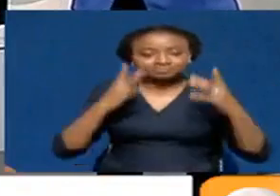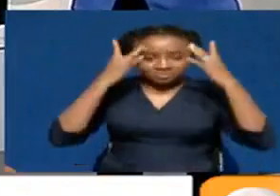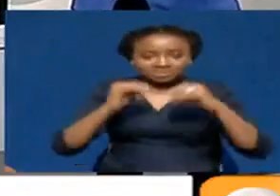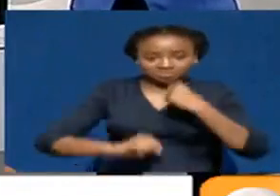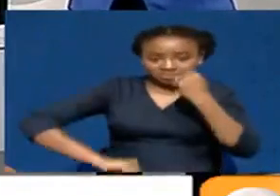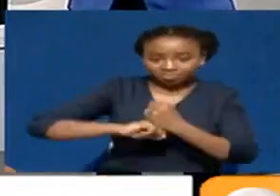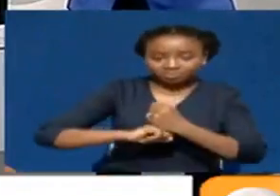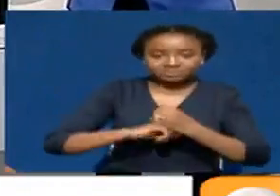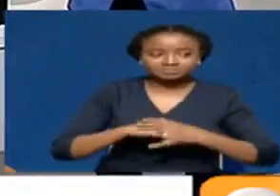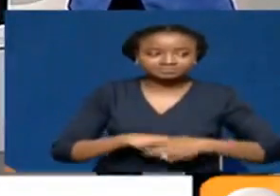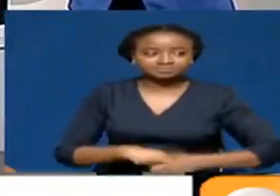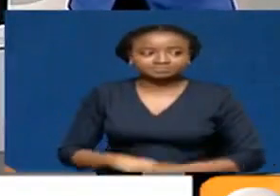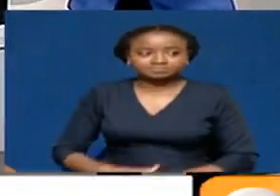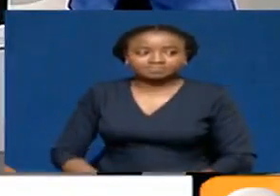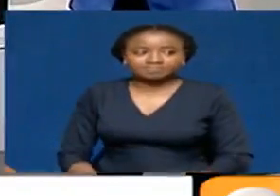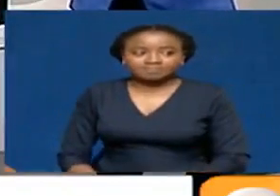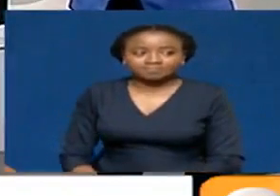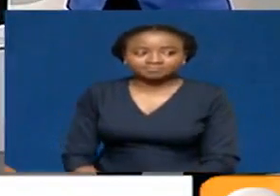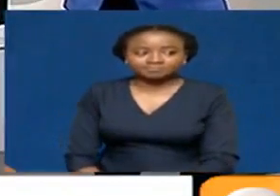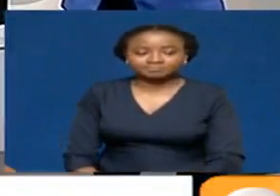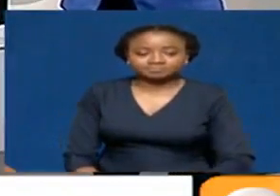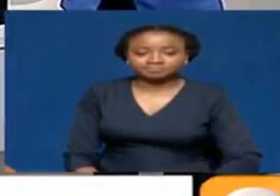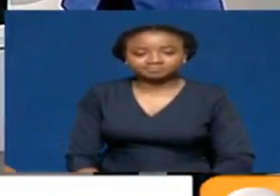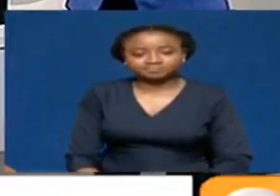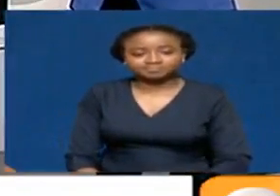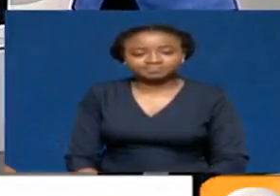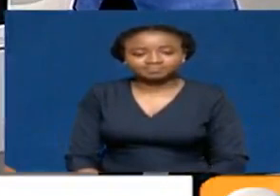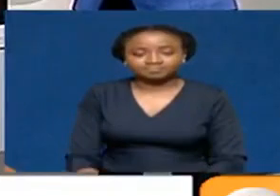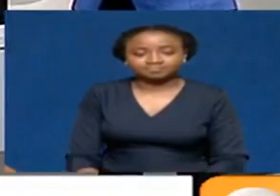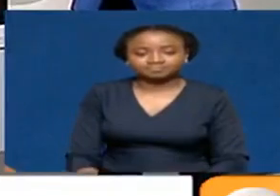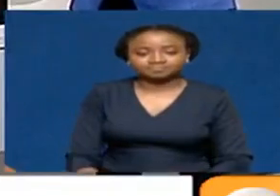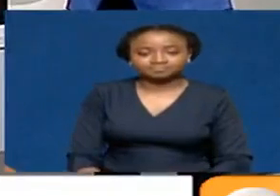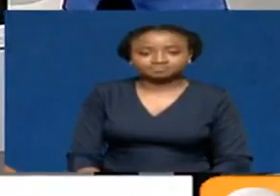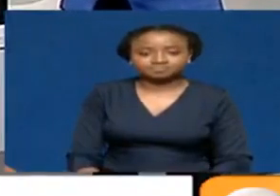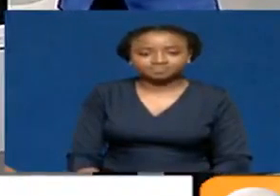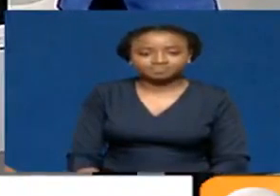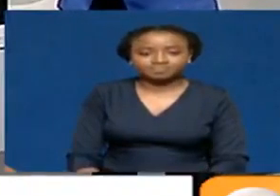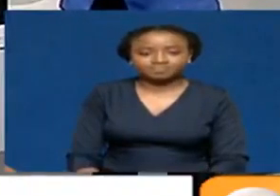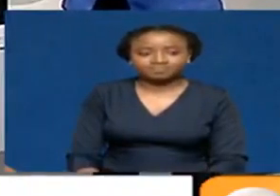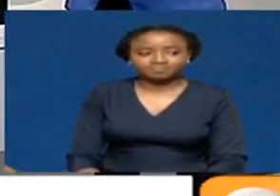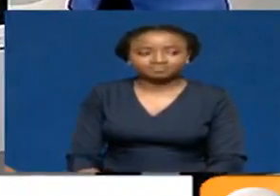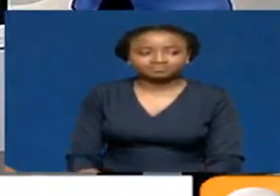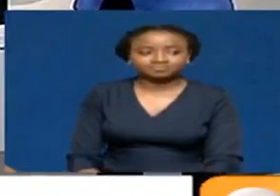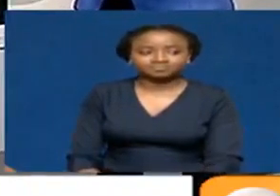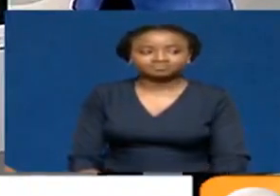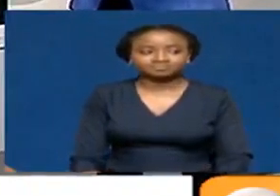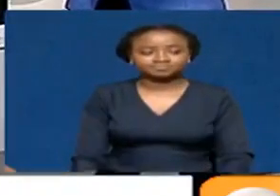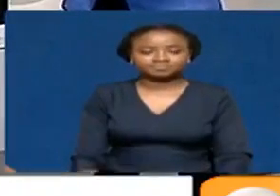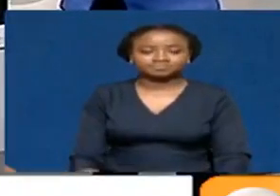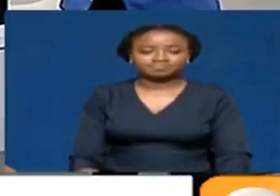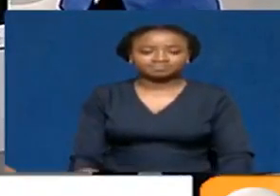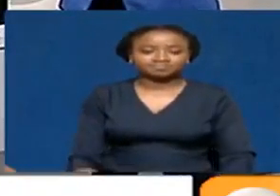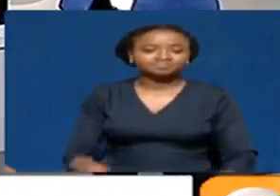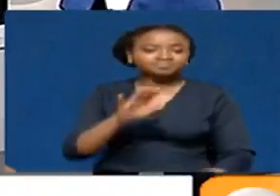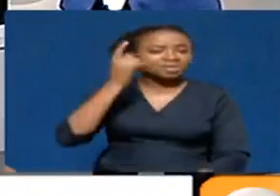decision, or there could be one or more dissenting judgments, up to three, of course. Now, if you're wondering, there is precedence to